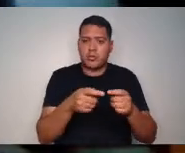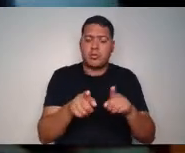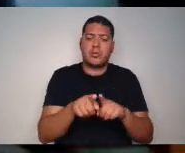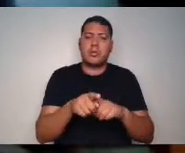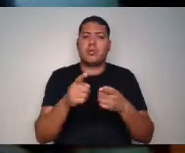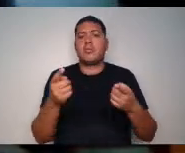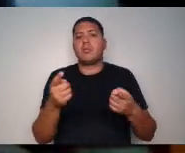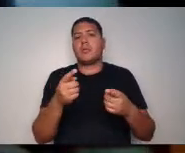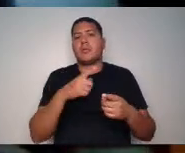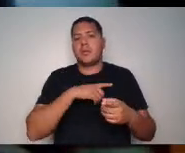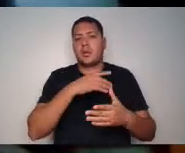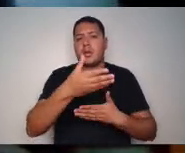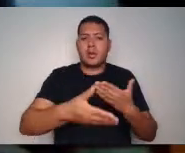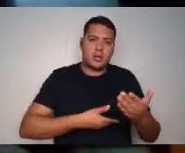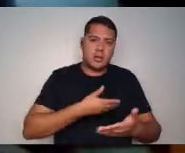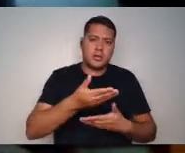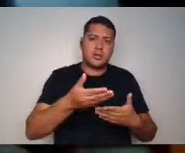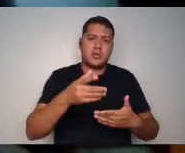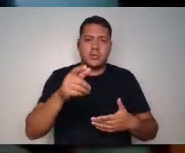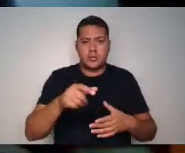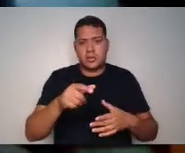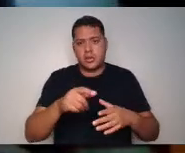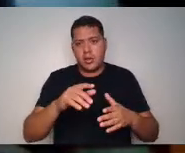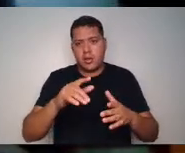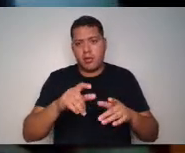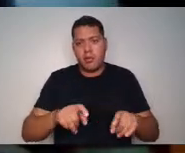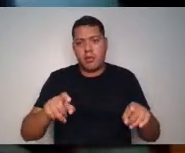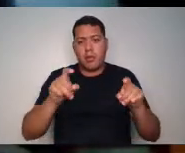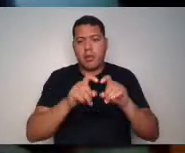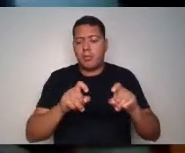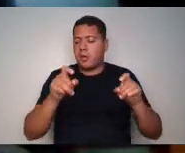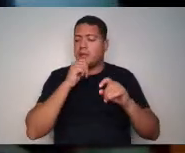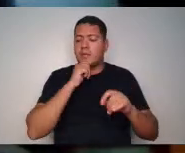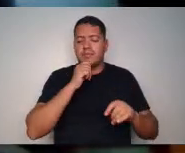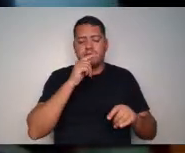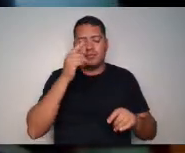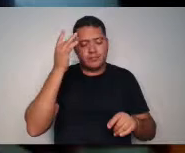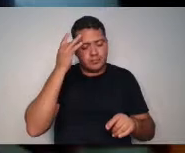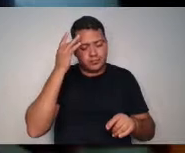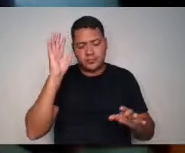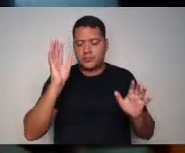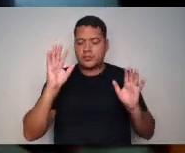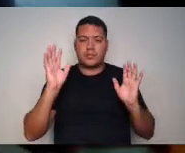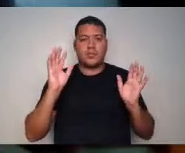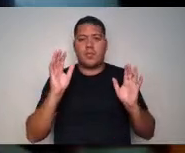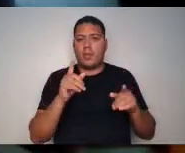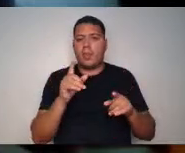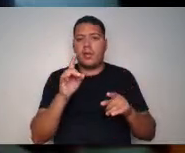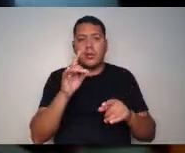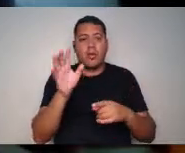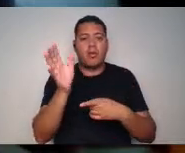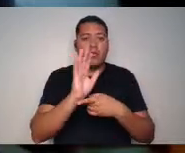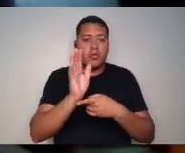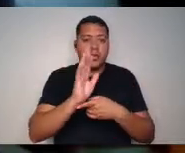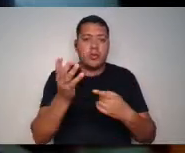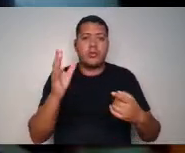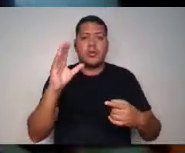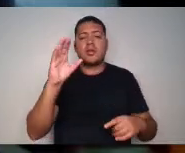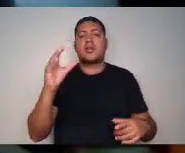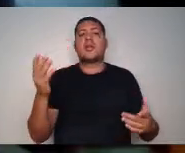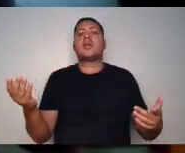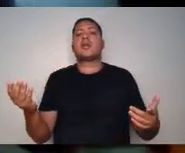controller and the person and the boss to be a machine, that was not previously thought